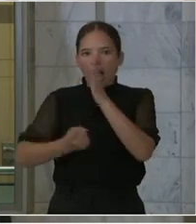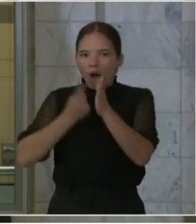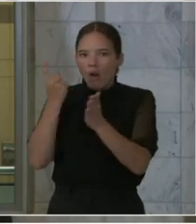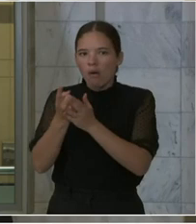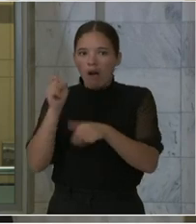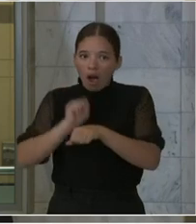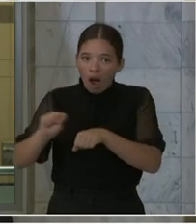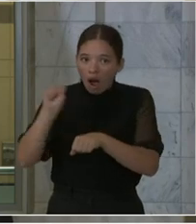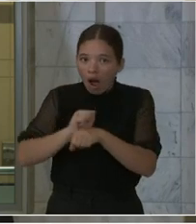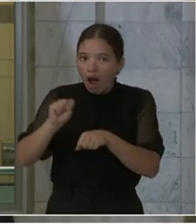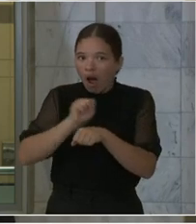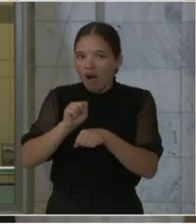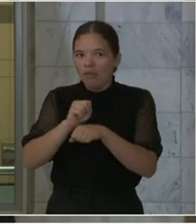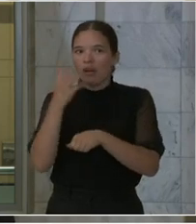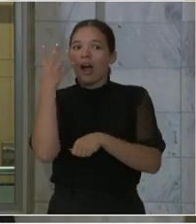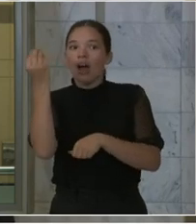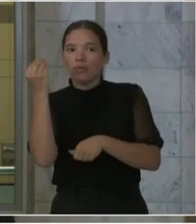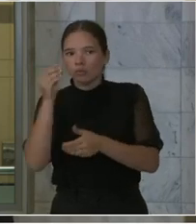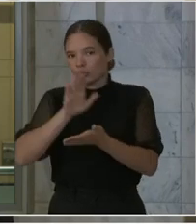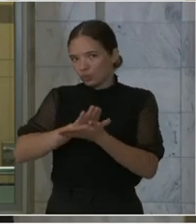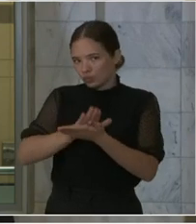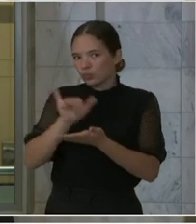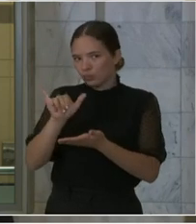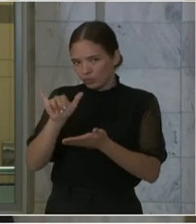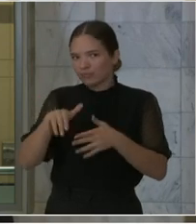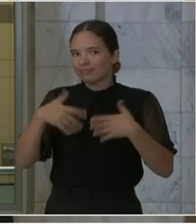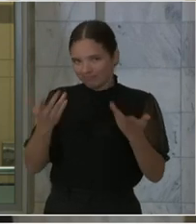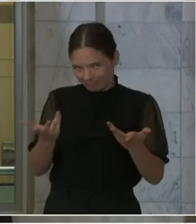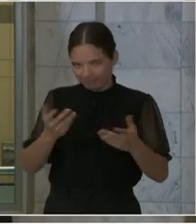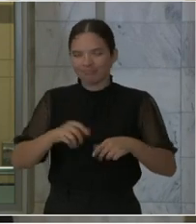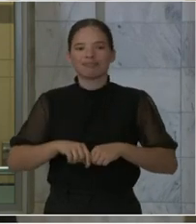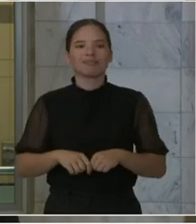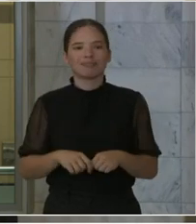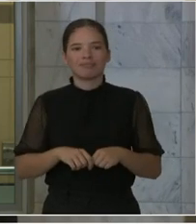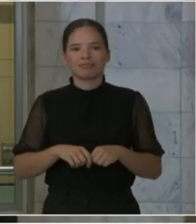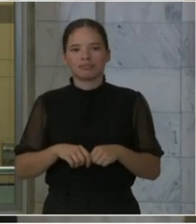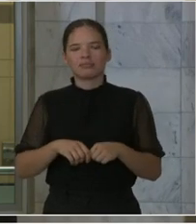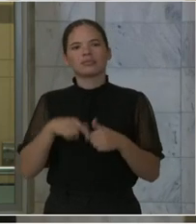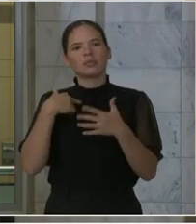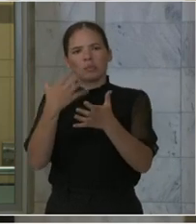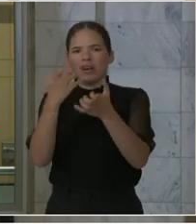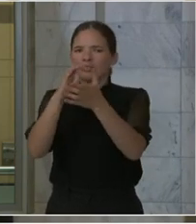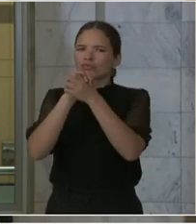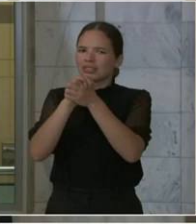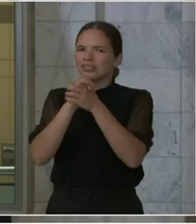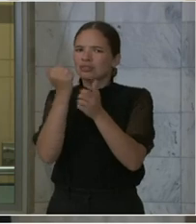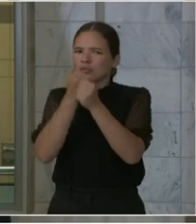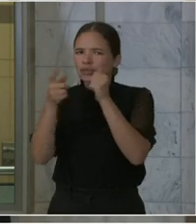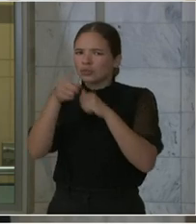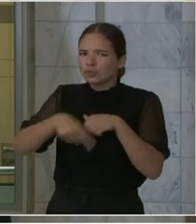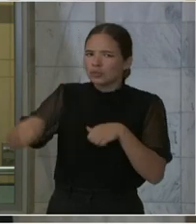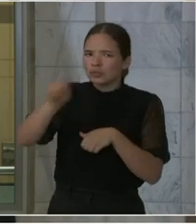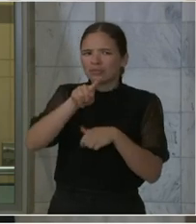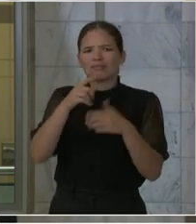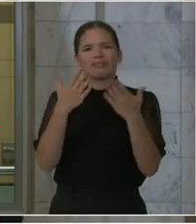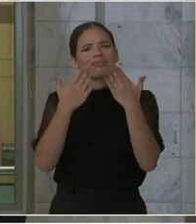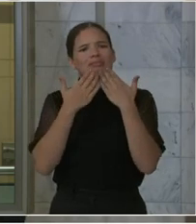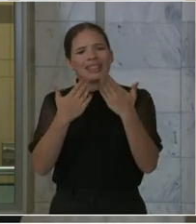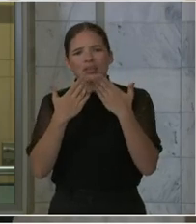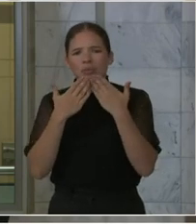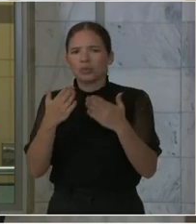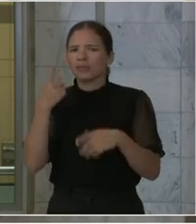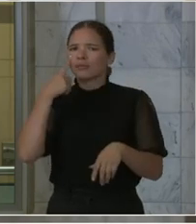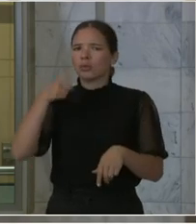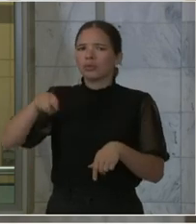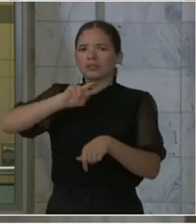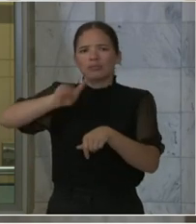their tour of duty. So I want to congratulate everyone. We are grateful for our